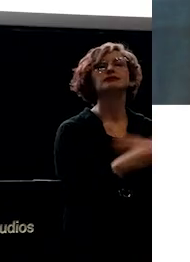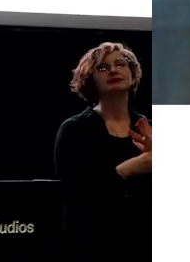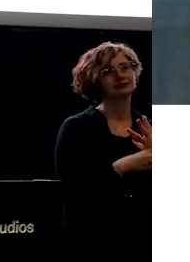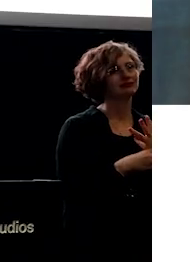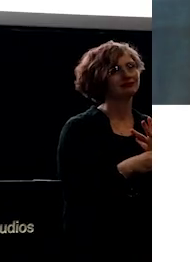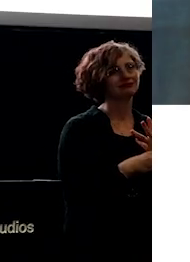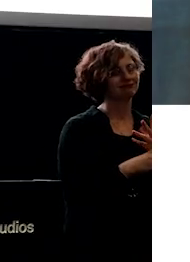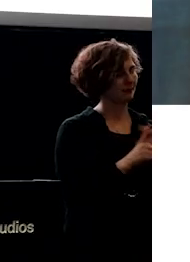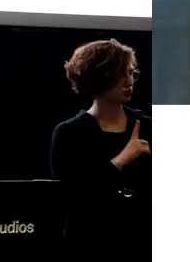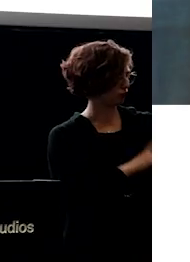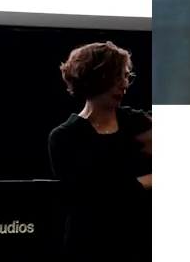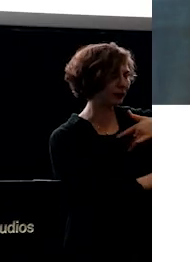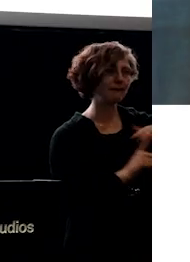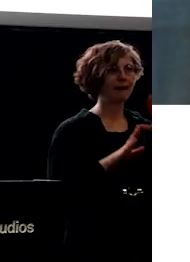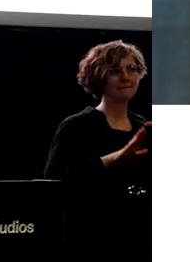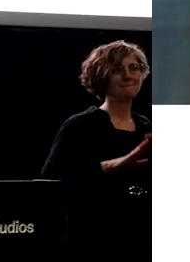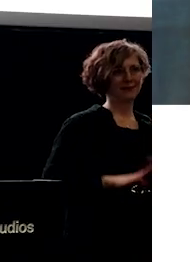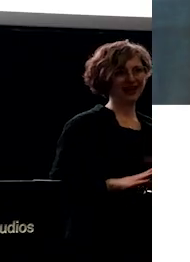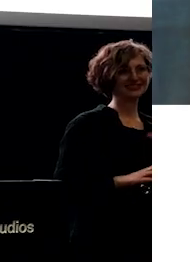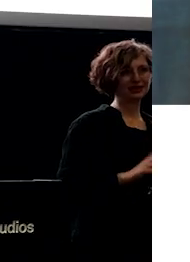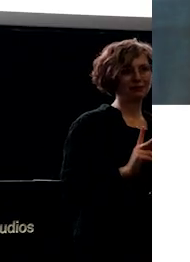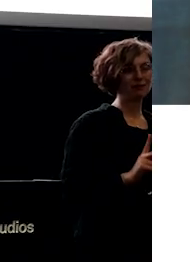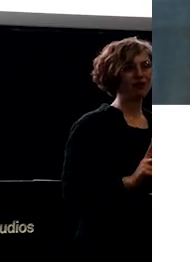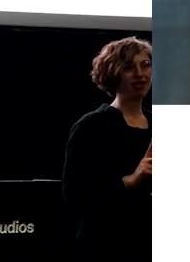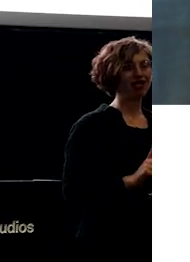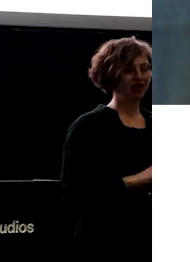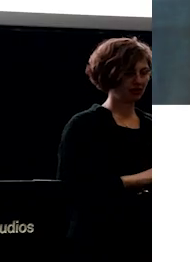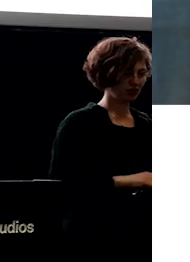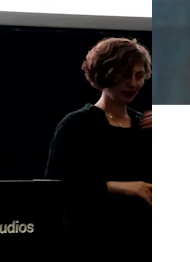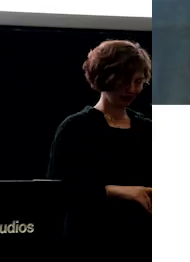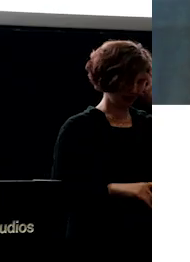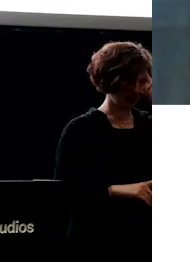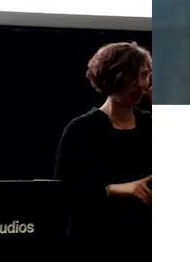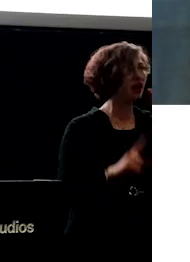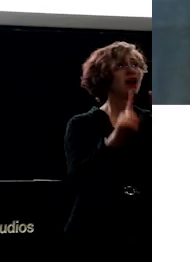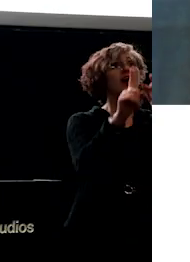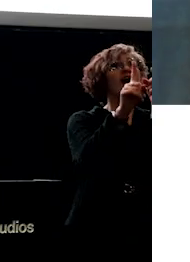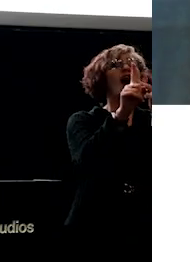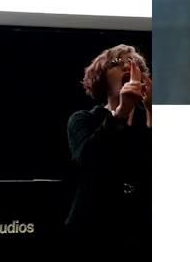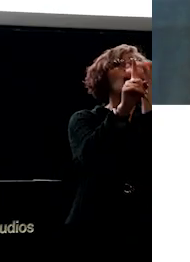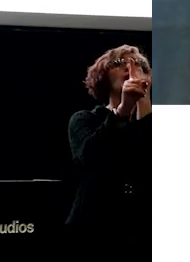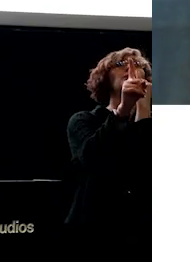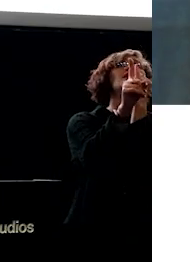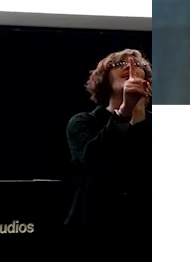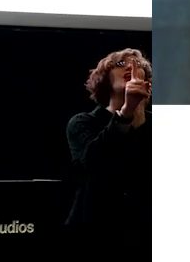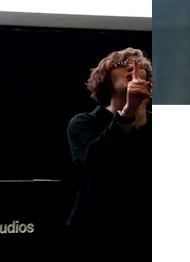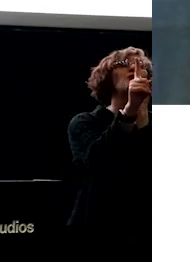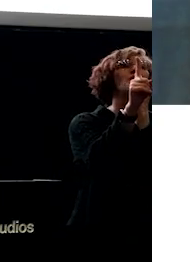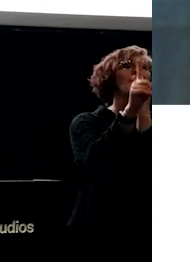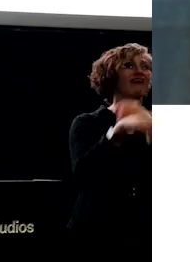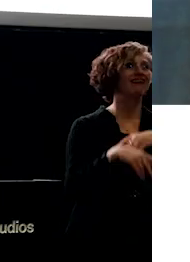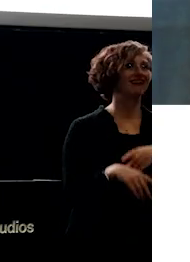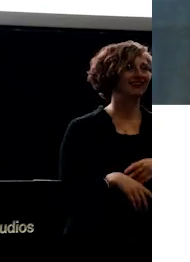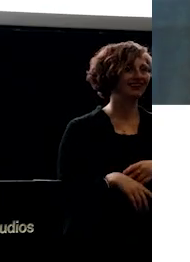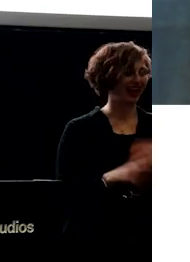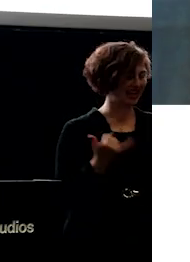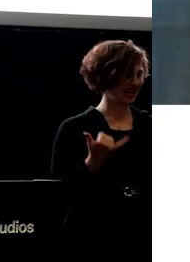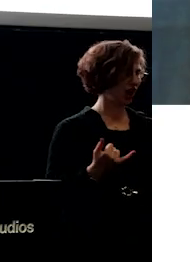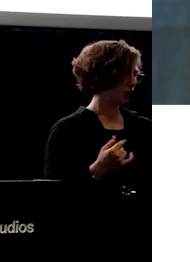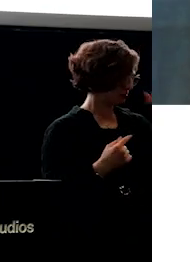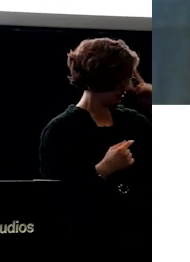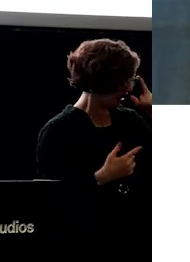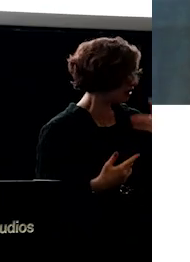from thinking, one day I hope to be like that person in that white shirt, to I can't believe I get to work with this